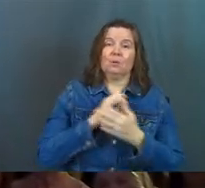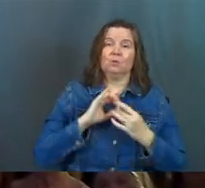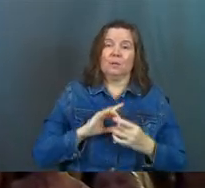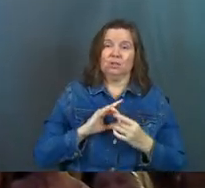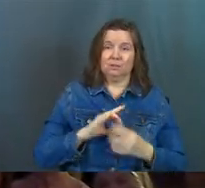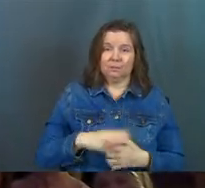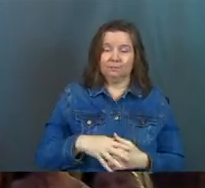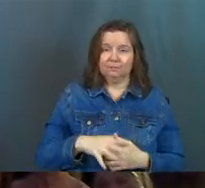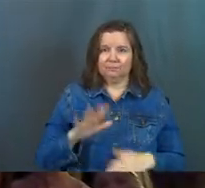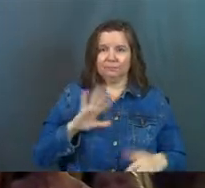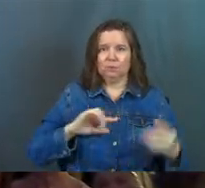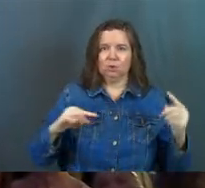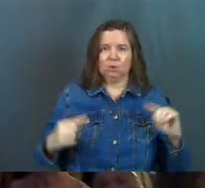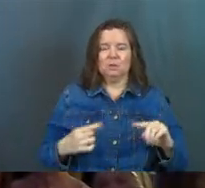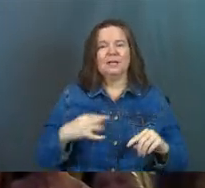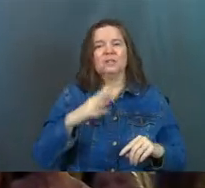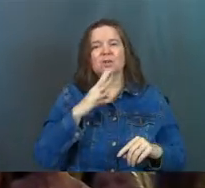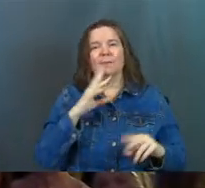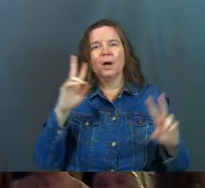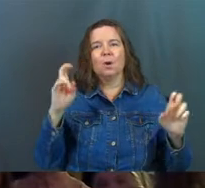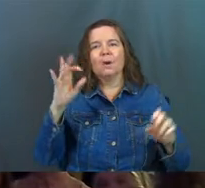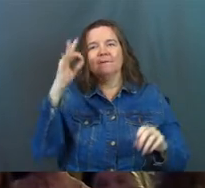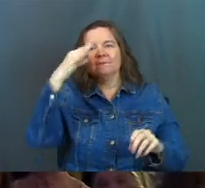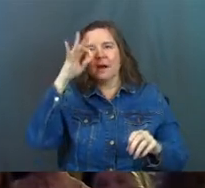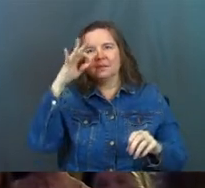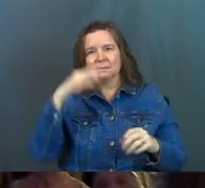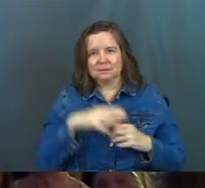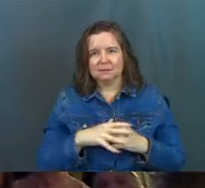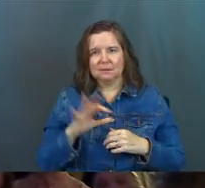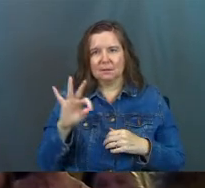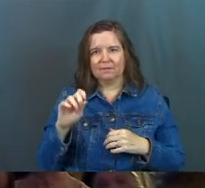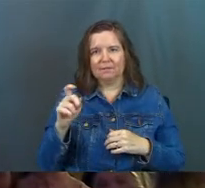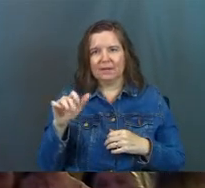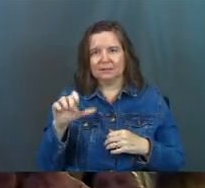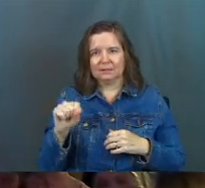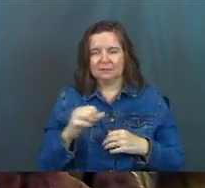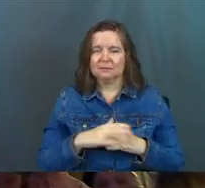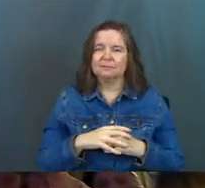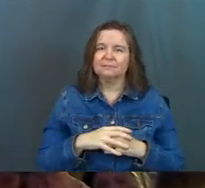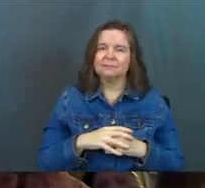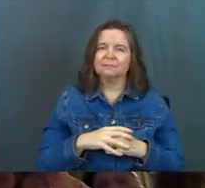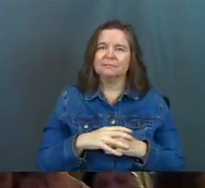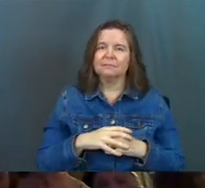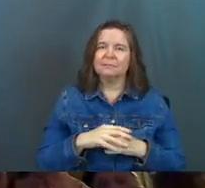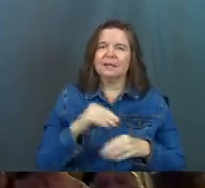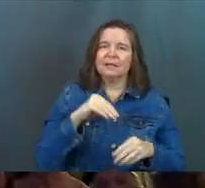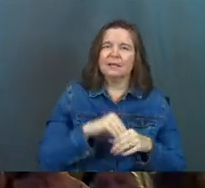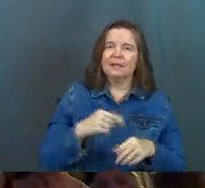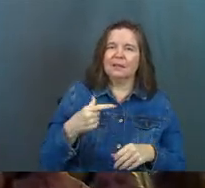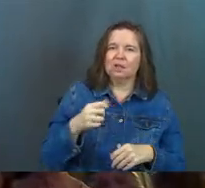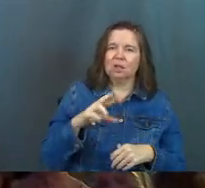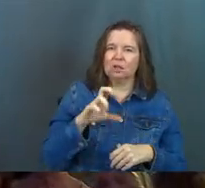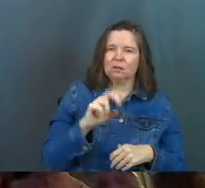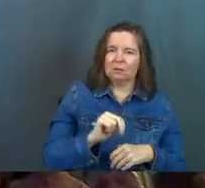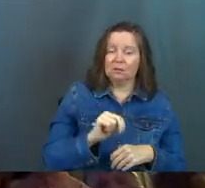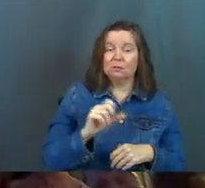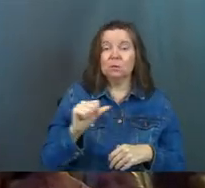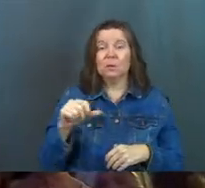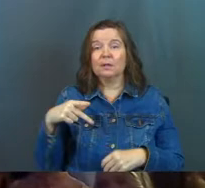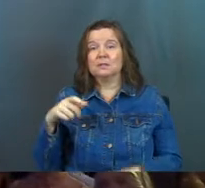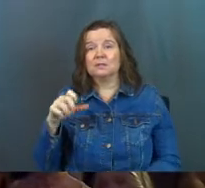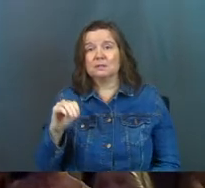relationship. So let's talk about foxes for a second. This verse, this is Song of Songs 2:15. We're going to jump right into this one.